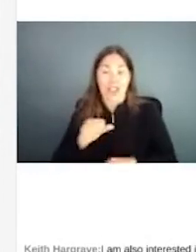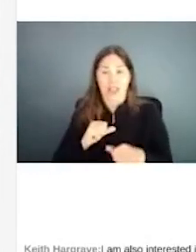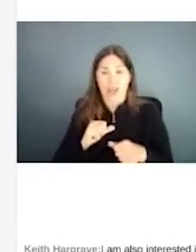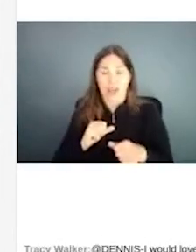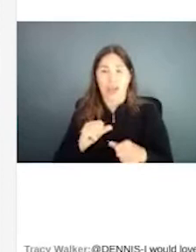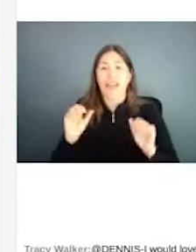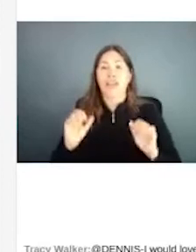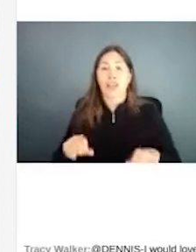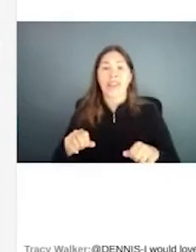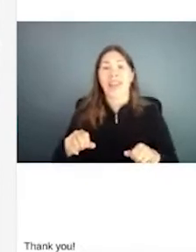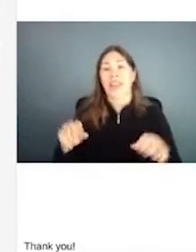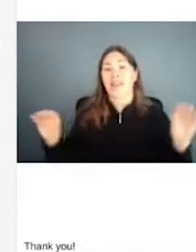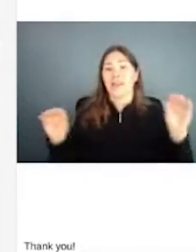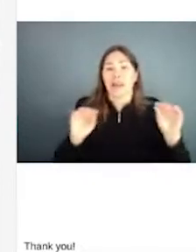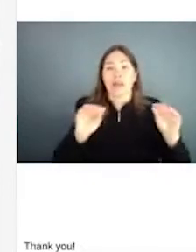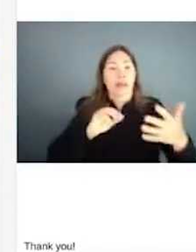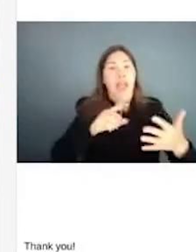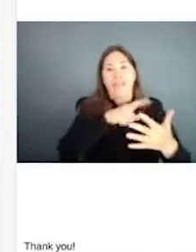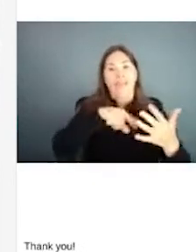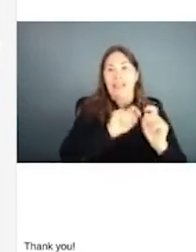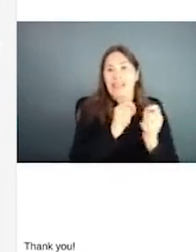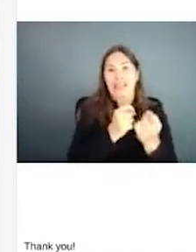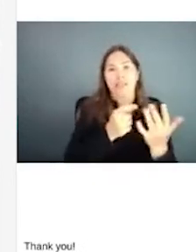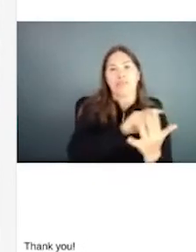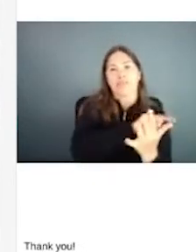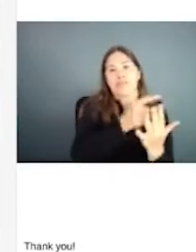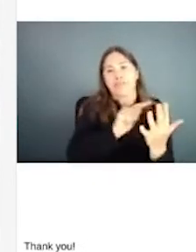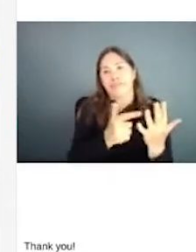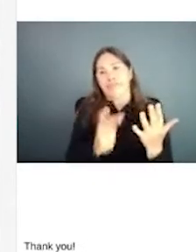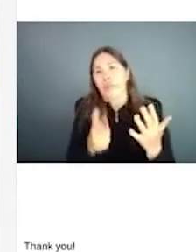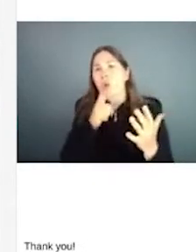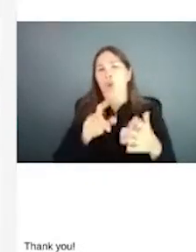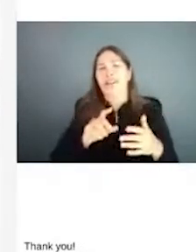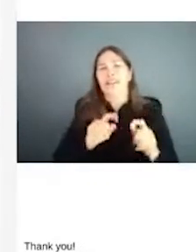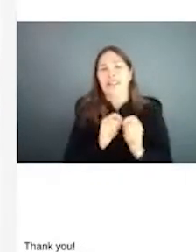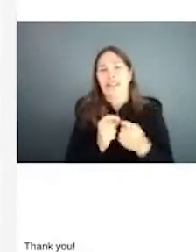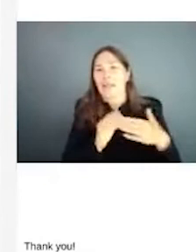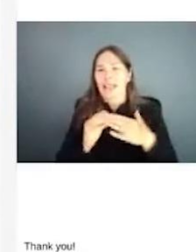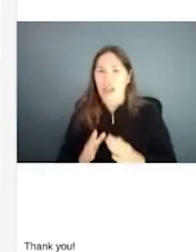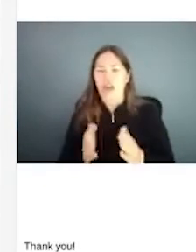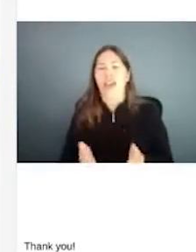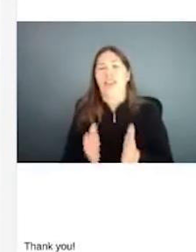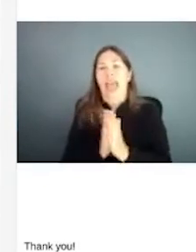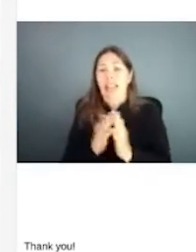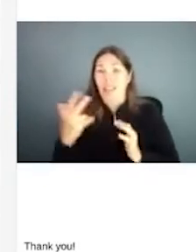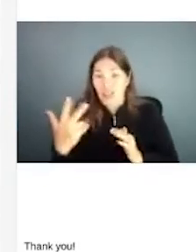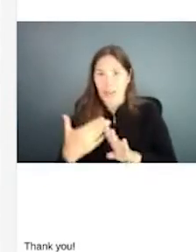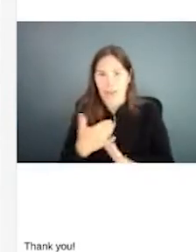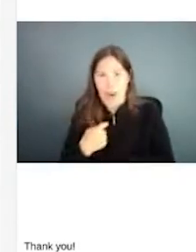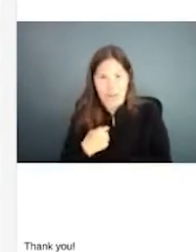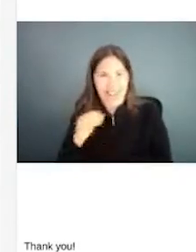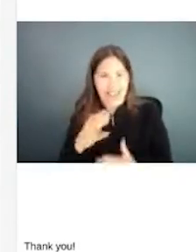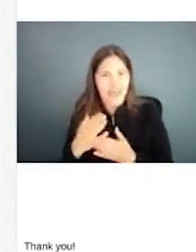you can rotate team leaders every couple of weeks if you want to. This is part of that Ask 3 Before Me. And